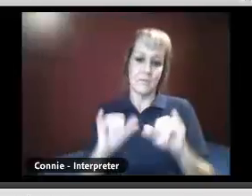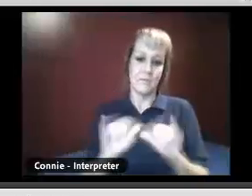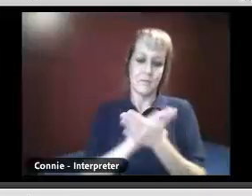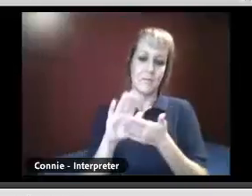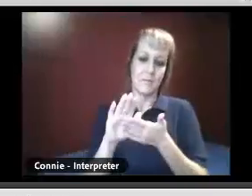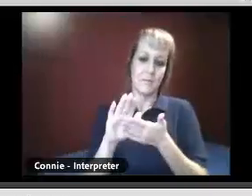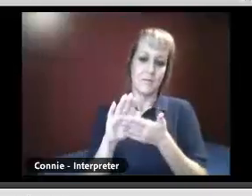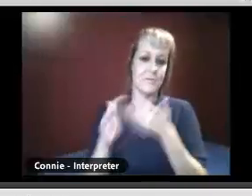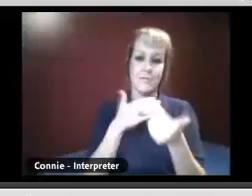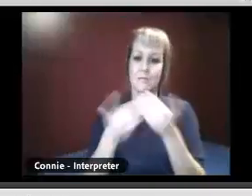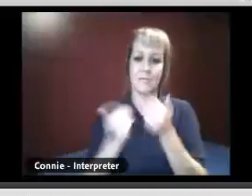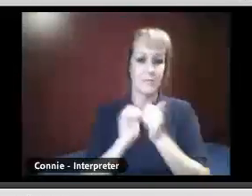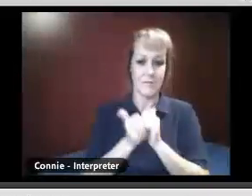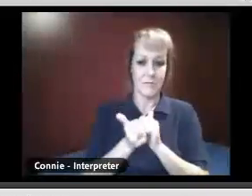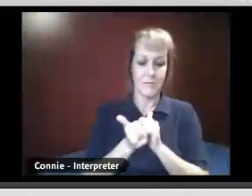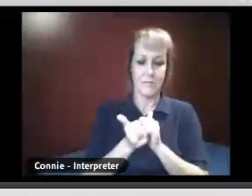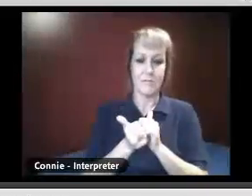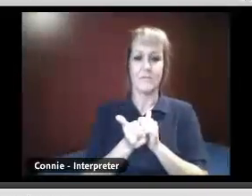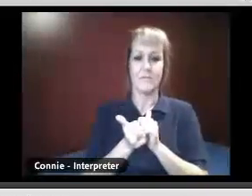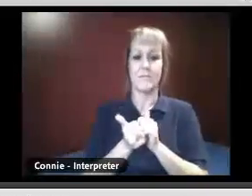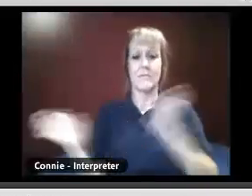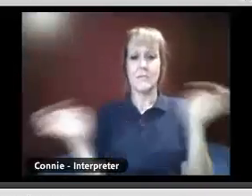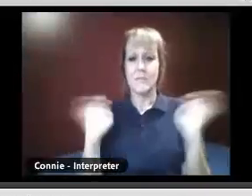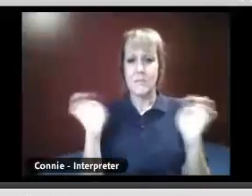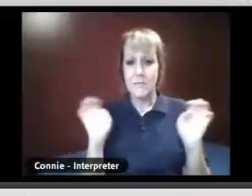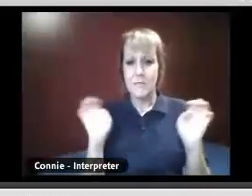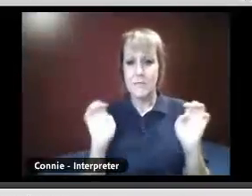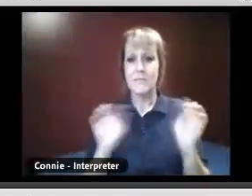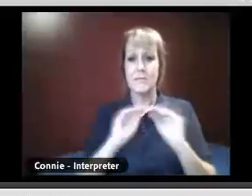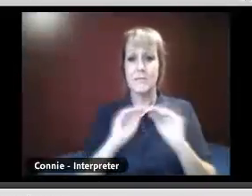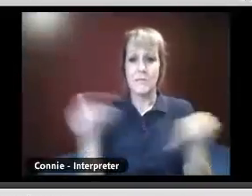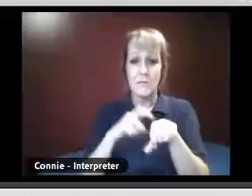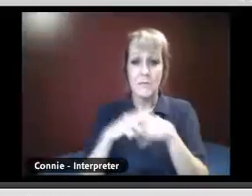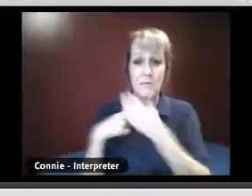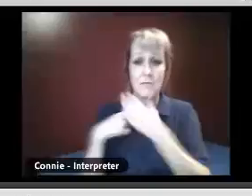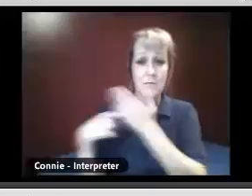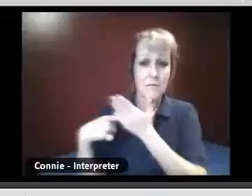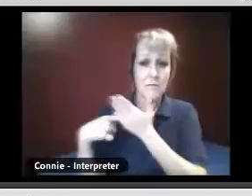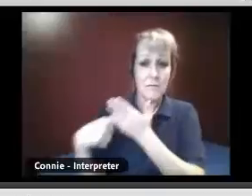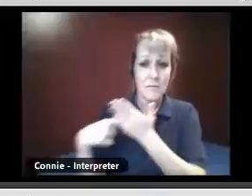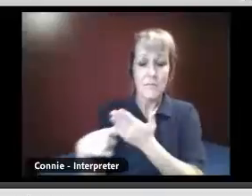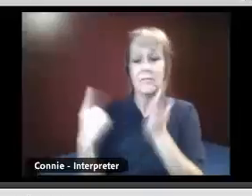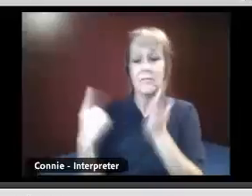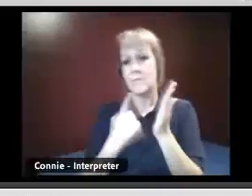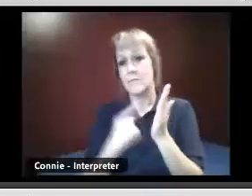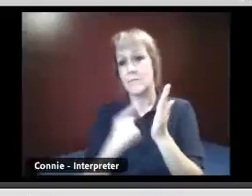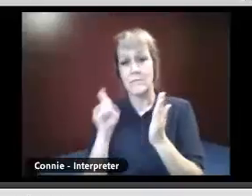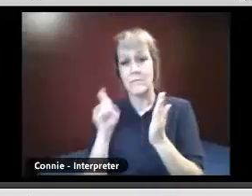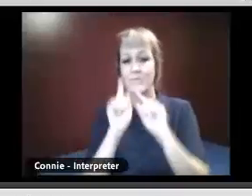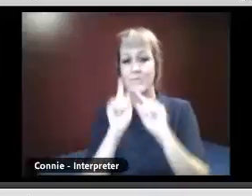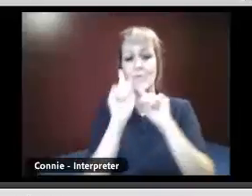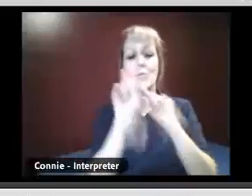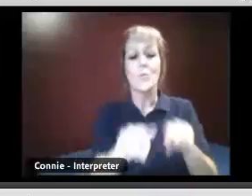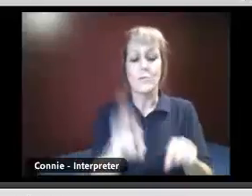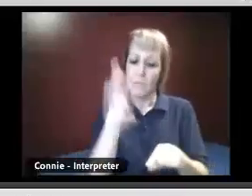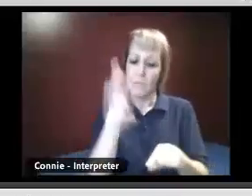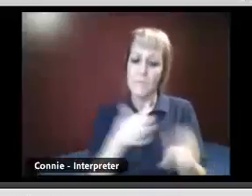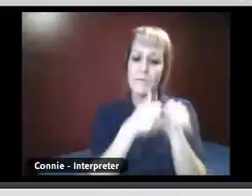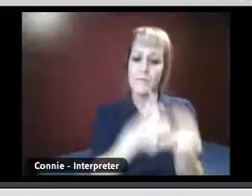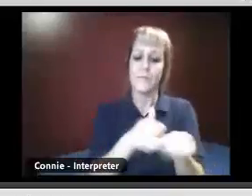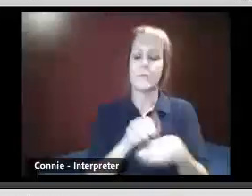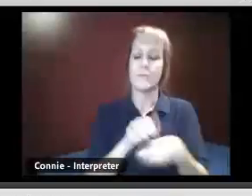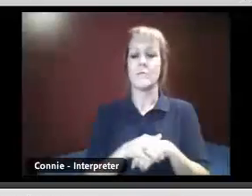of how you do it. If there is an emergency, there's not a lot of time for discussion. Sometimes you just have to give the order and it has to be done. The